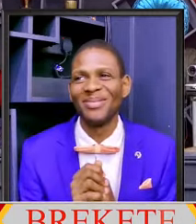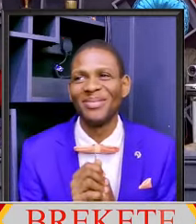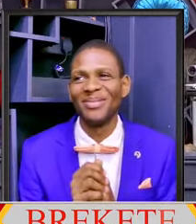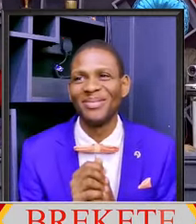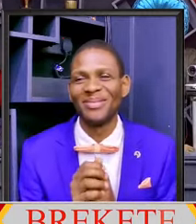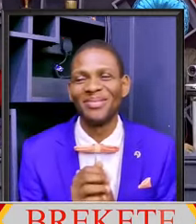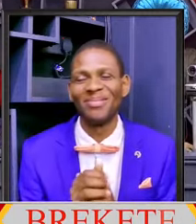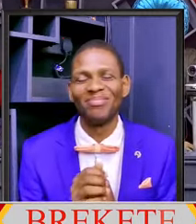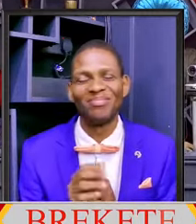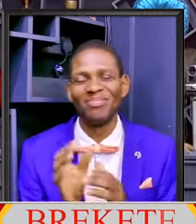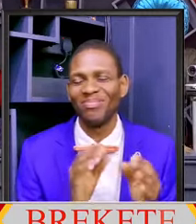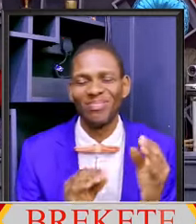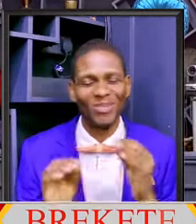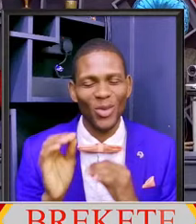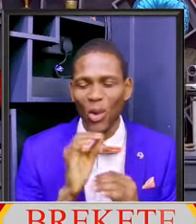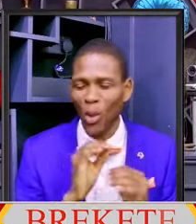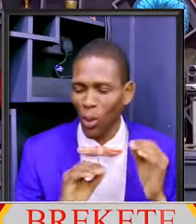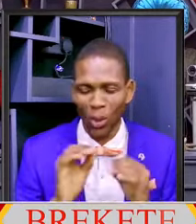Oh!